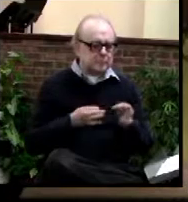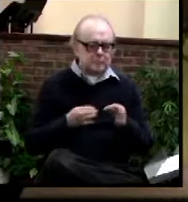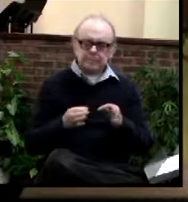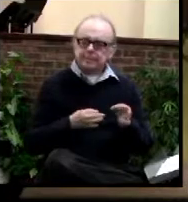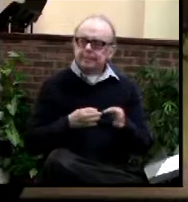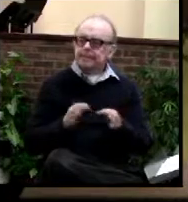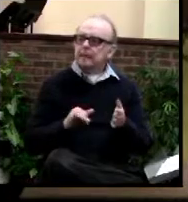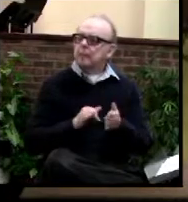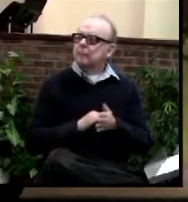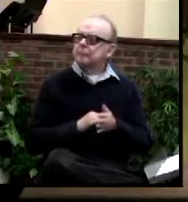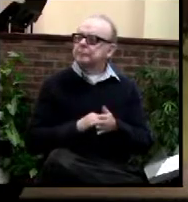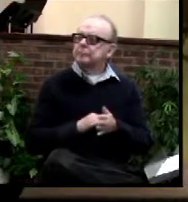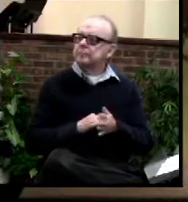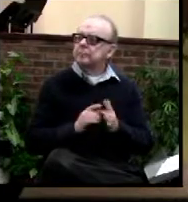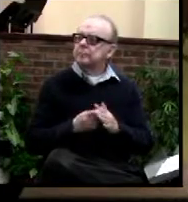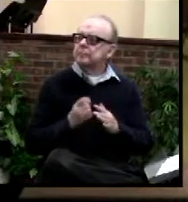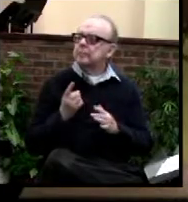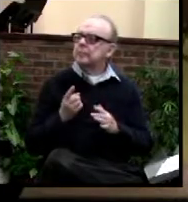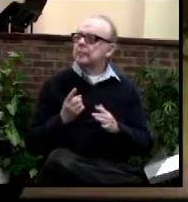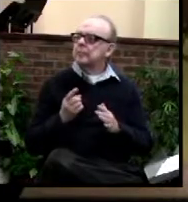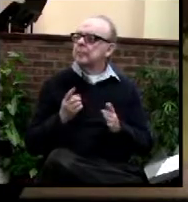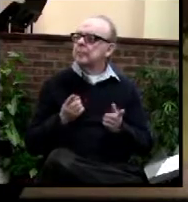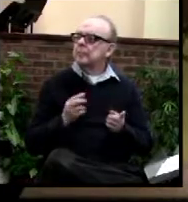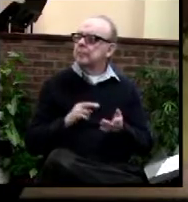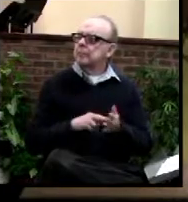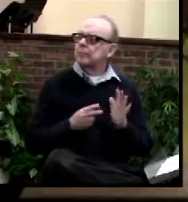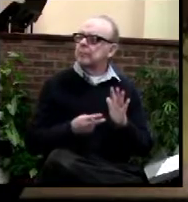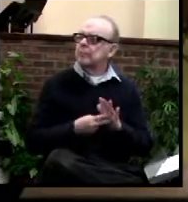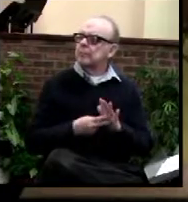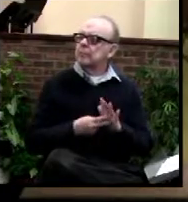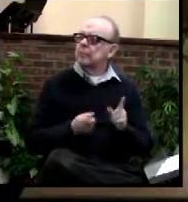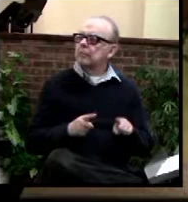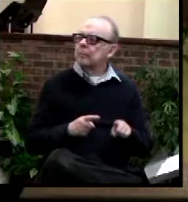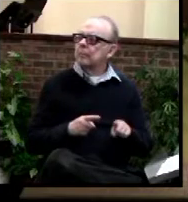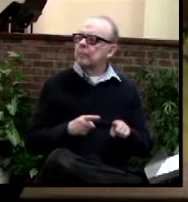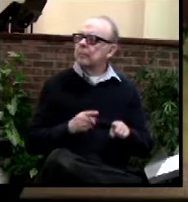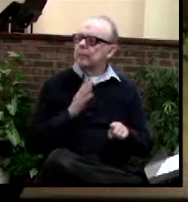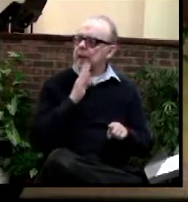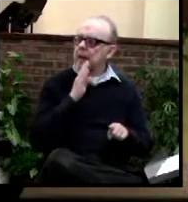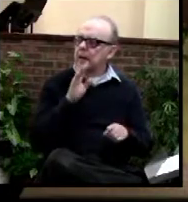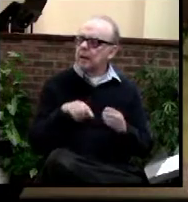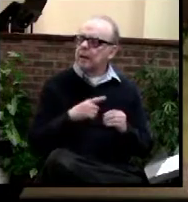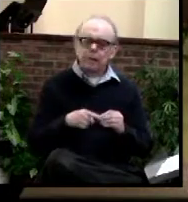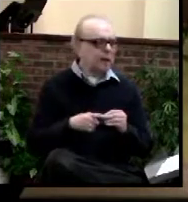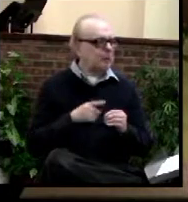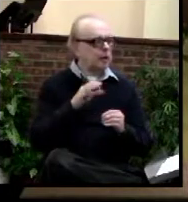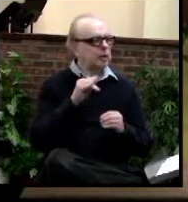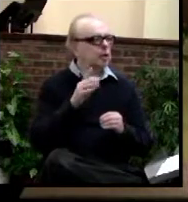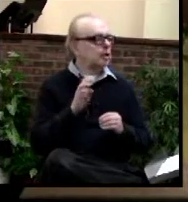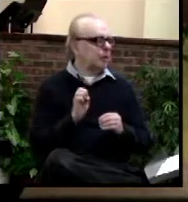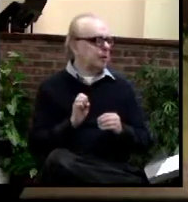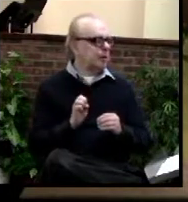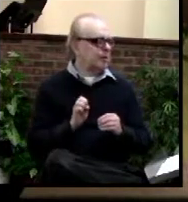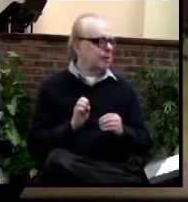about this, they begin to understand what it means when they start talking about a yoke. Because